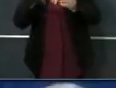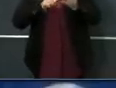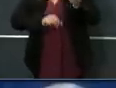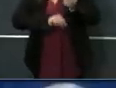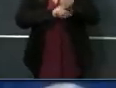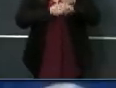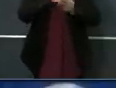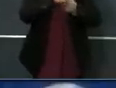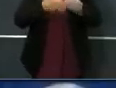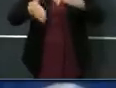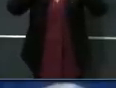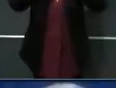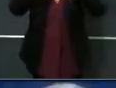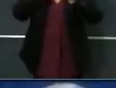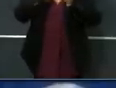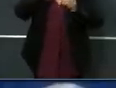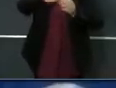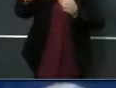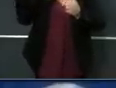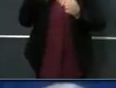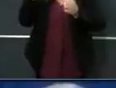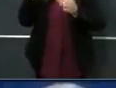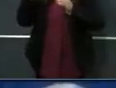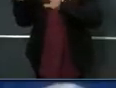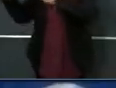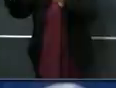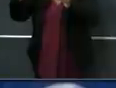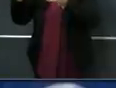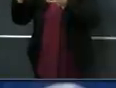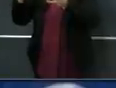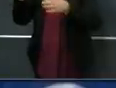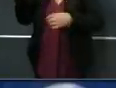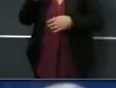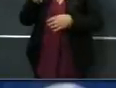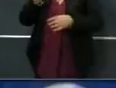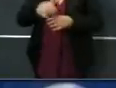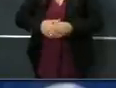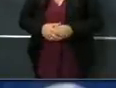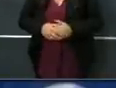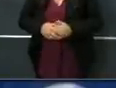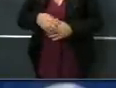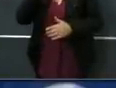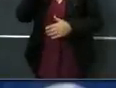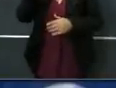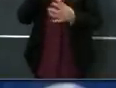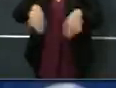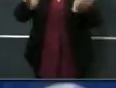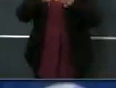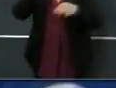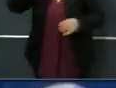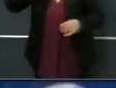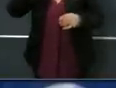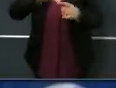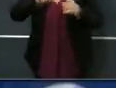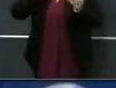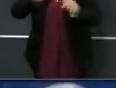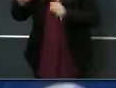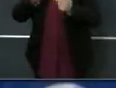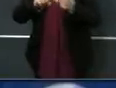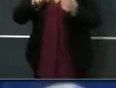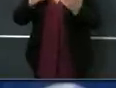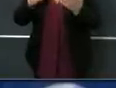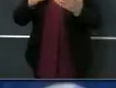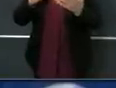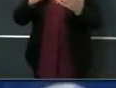it by thousands and thousands of others that will be necessary to ultimately advance the